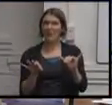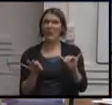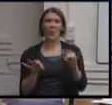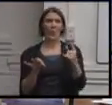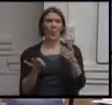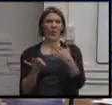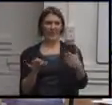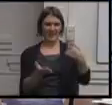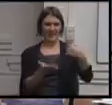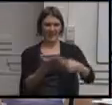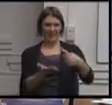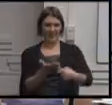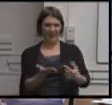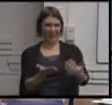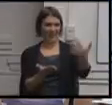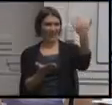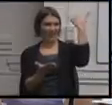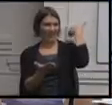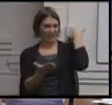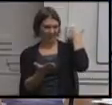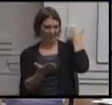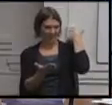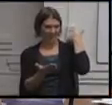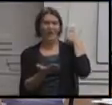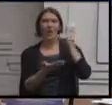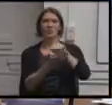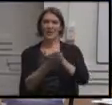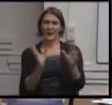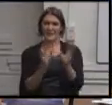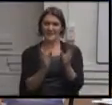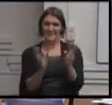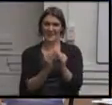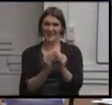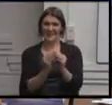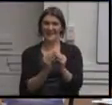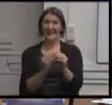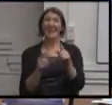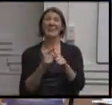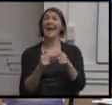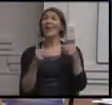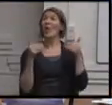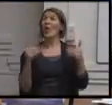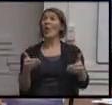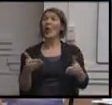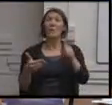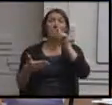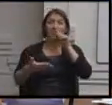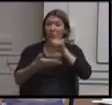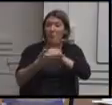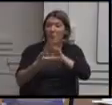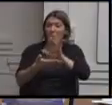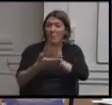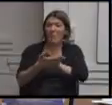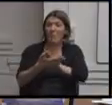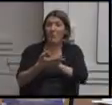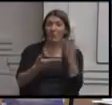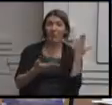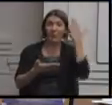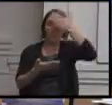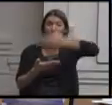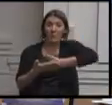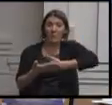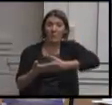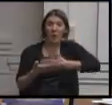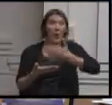had been discussed at the agenda setting meeting and had been passed over for the select board